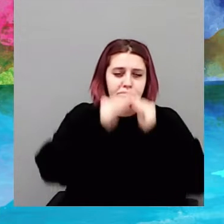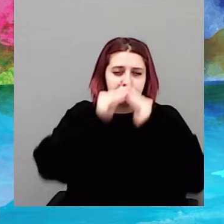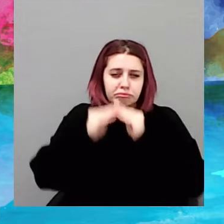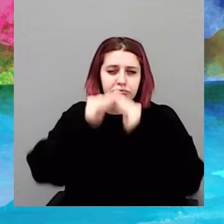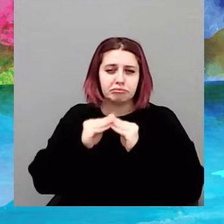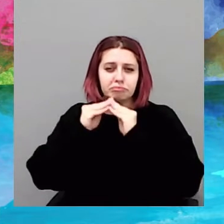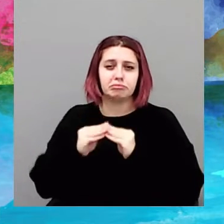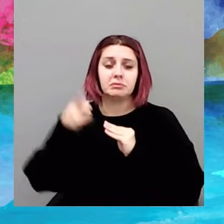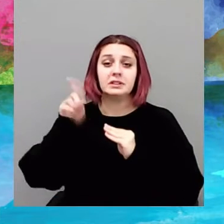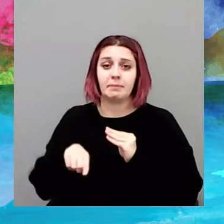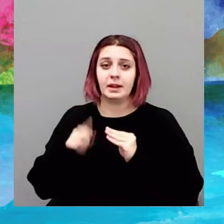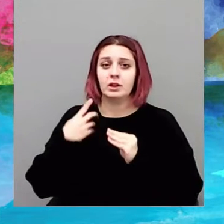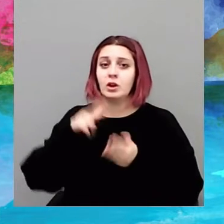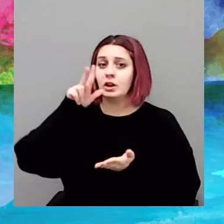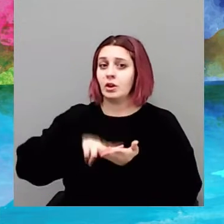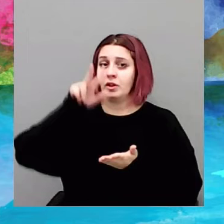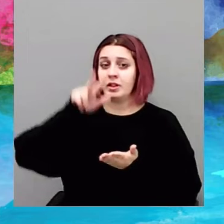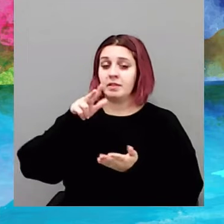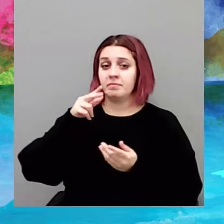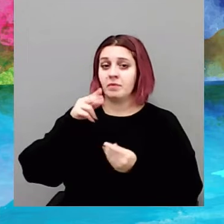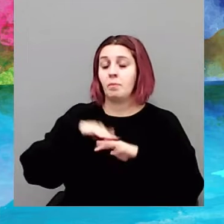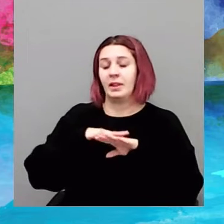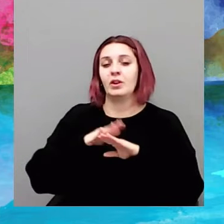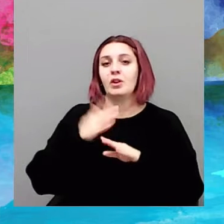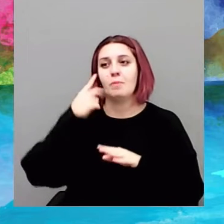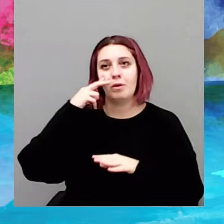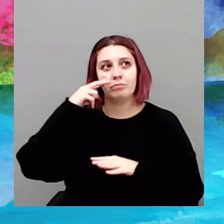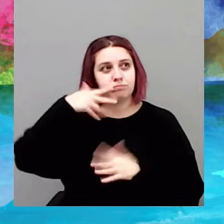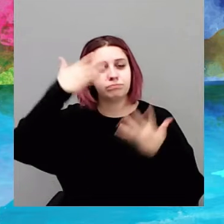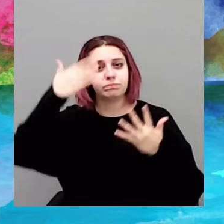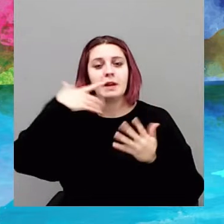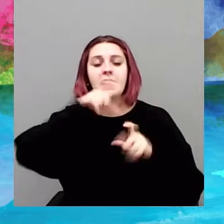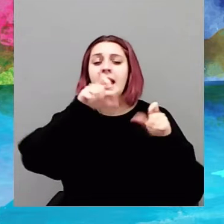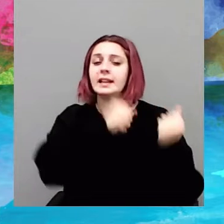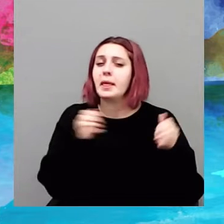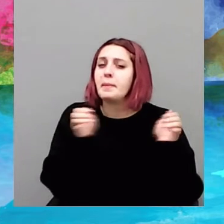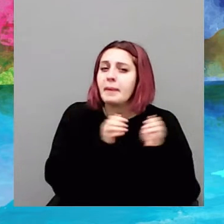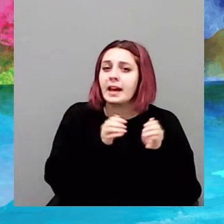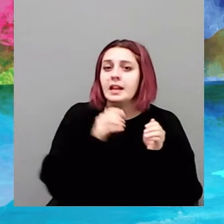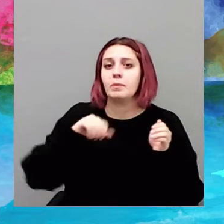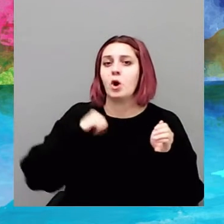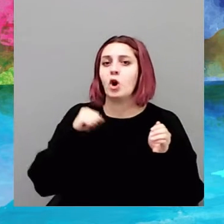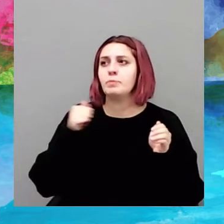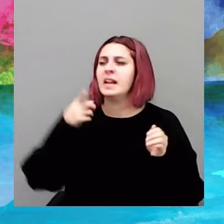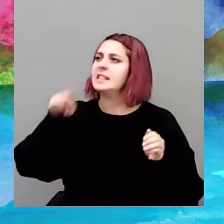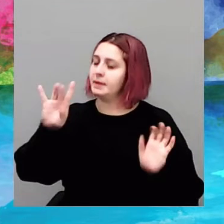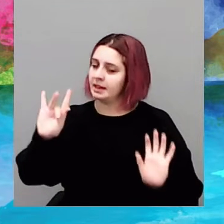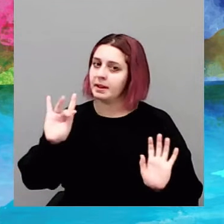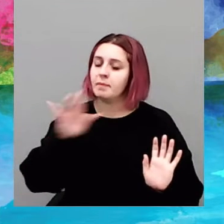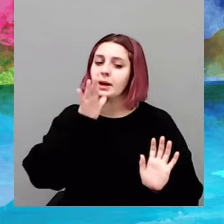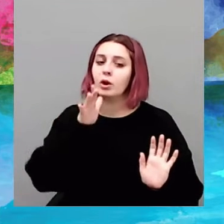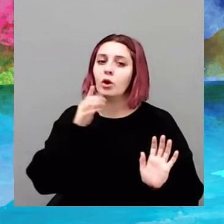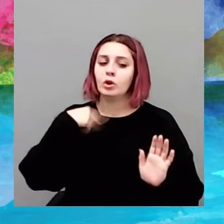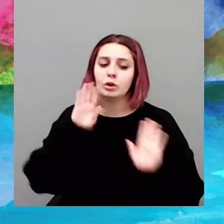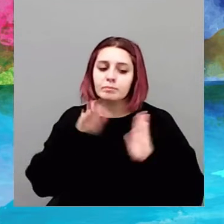Through the pandemic, I know that there are no 3D printer in Spain that did not provide face masks as the ones